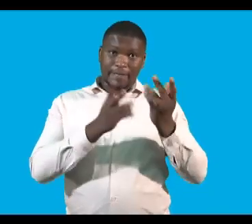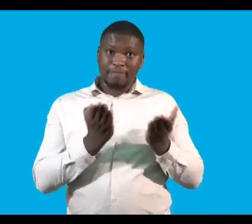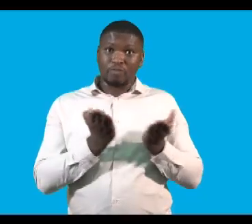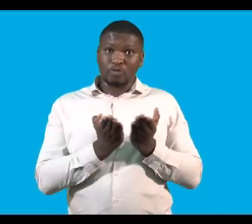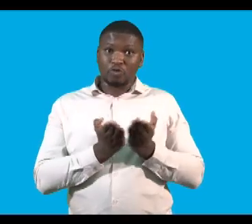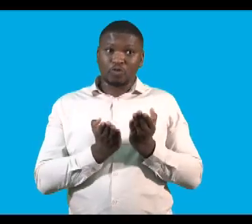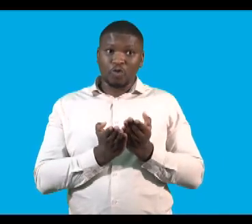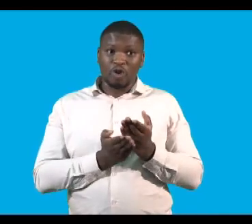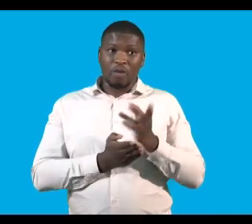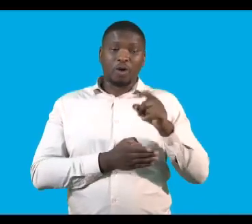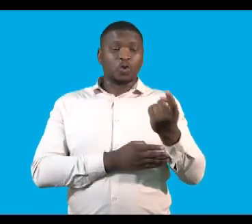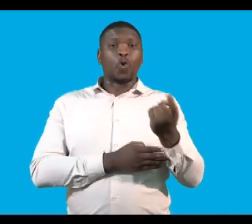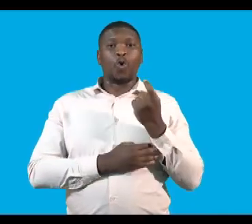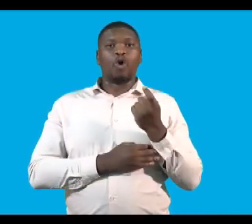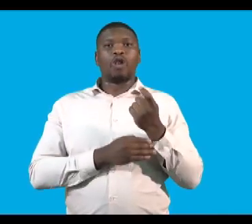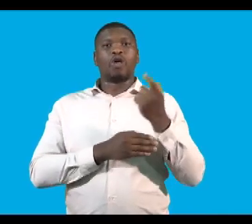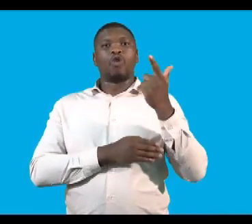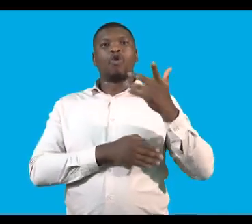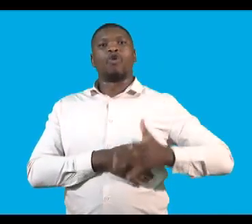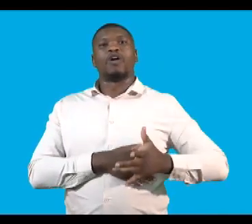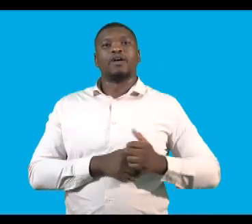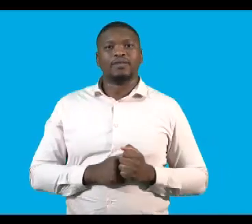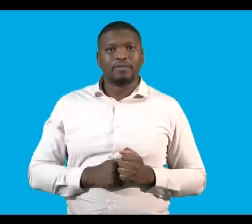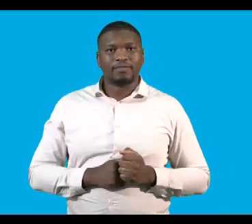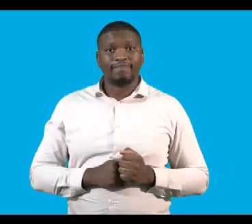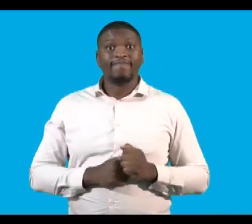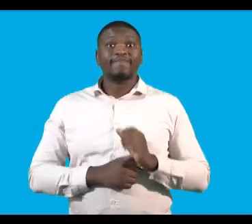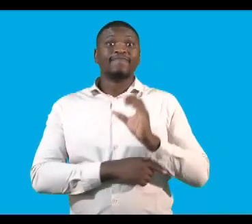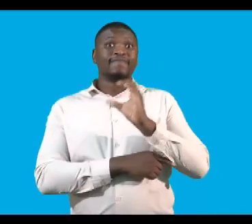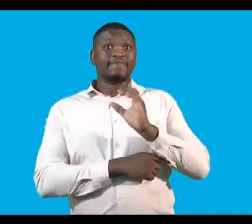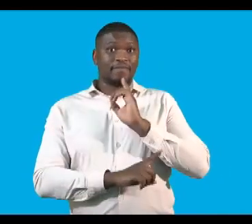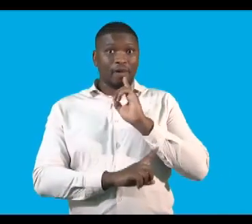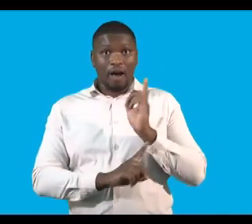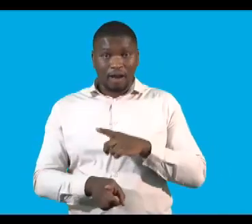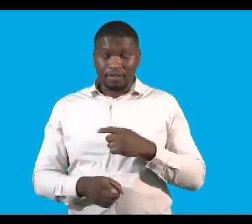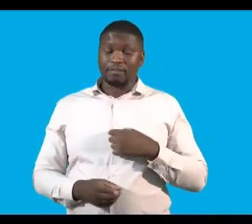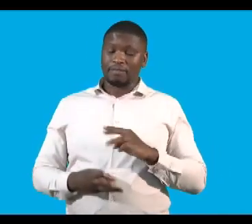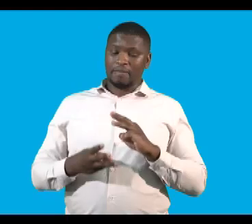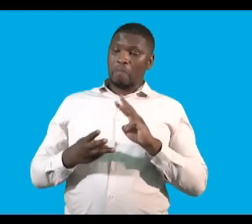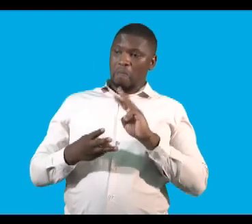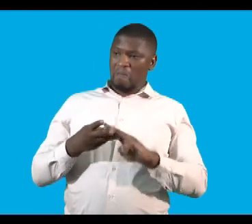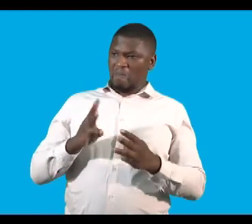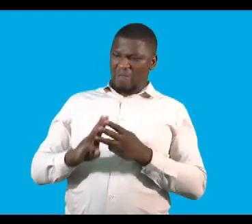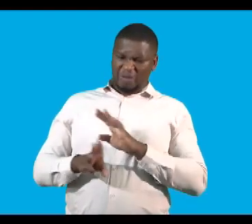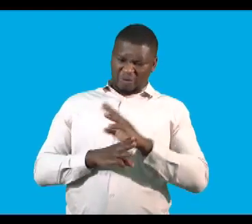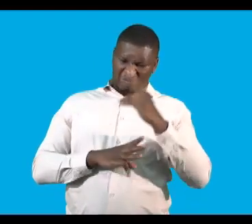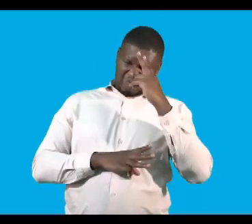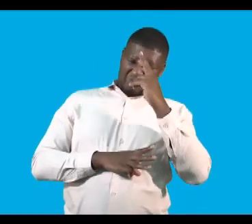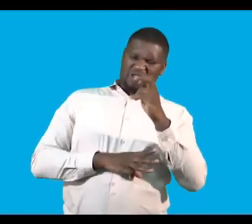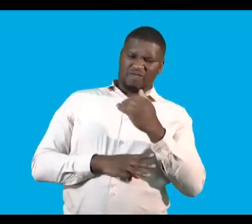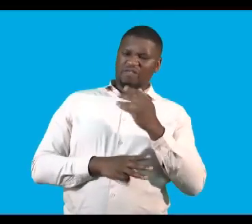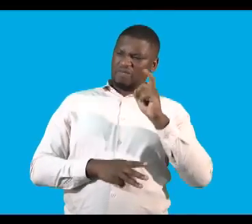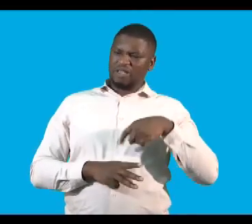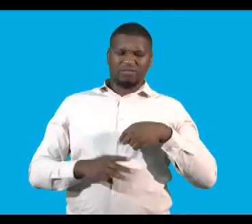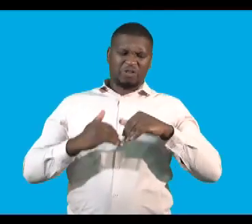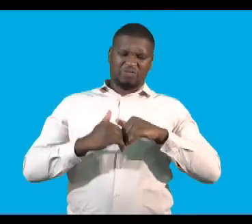less, call a lawyer. Calvin answers and says, as a math atheist, I should be excused from